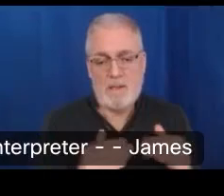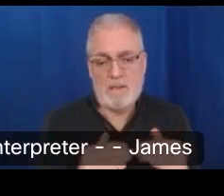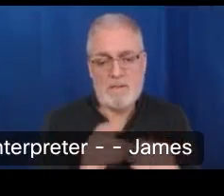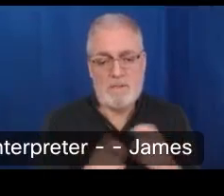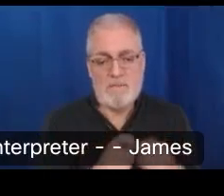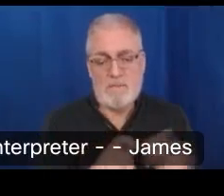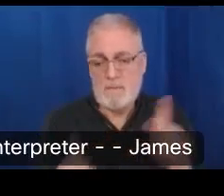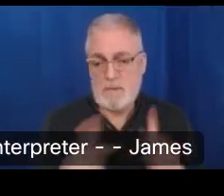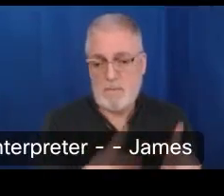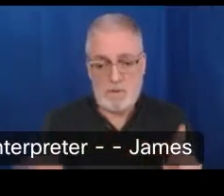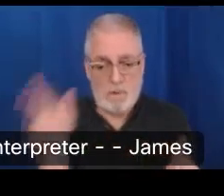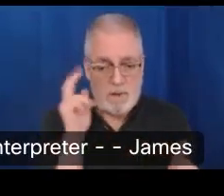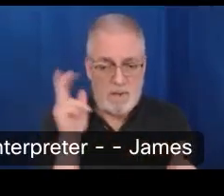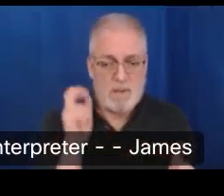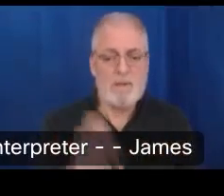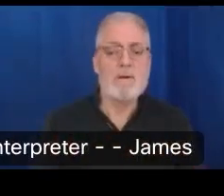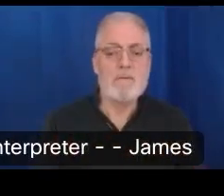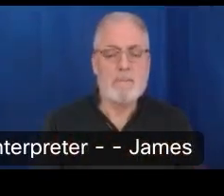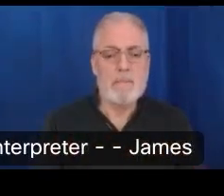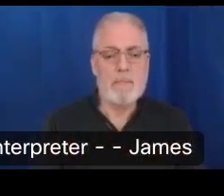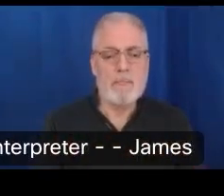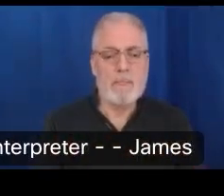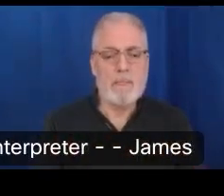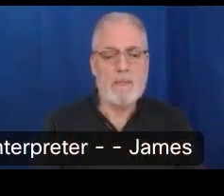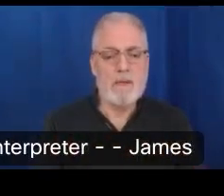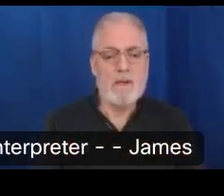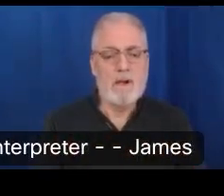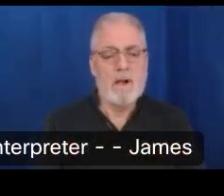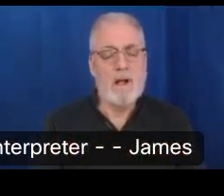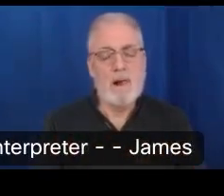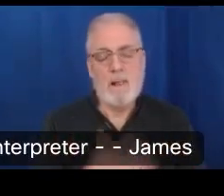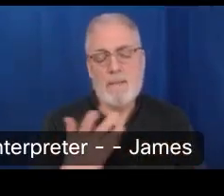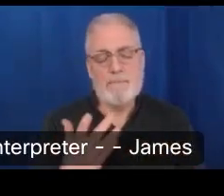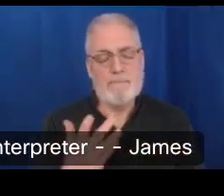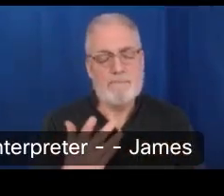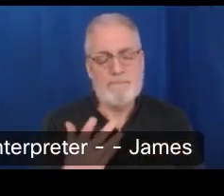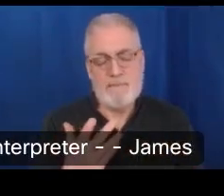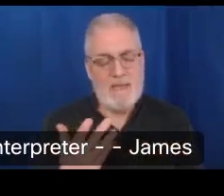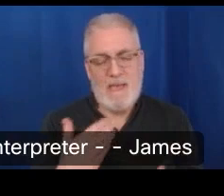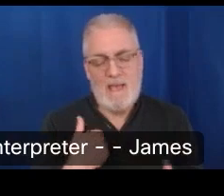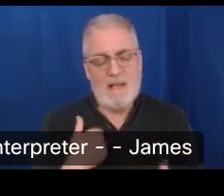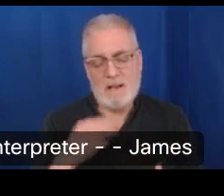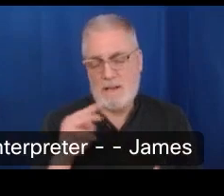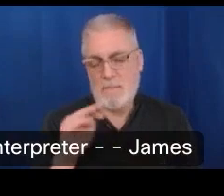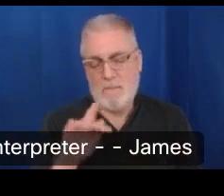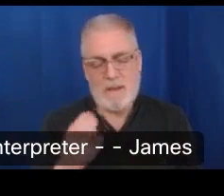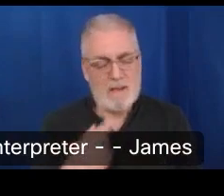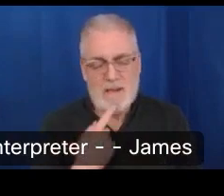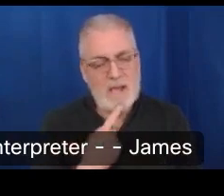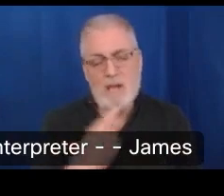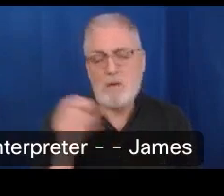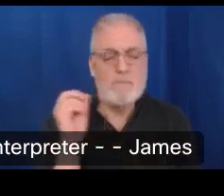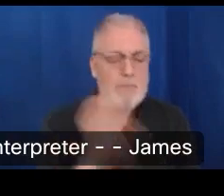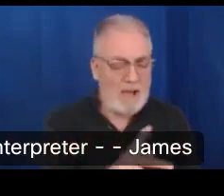Okay, Mike. I mean, my thing is, it goes back to access. How do we access it? How do we navigate it? I know there's like Medicaid Navigator, stuff like that.